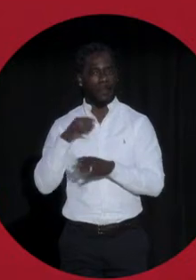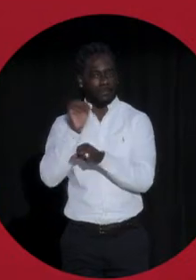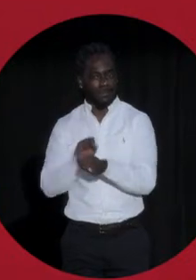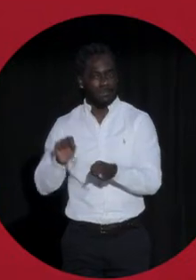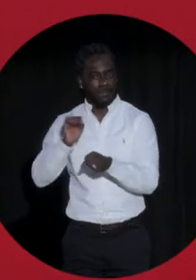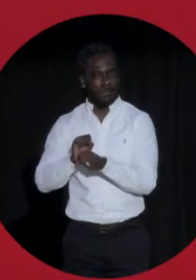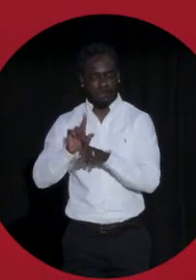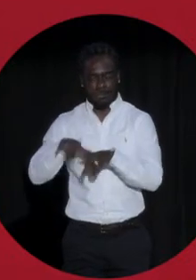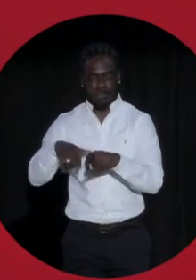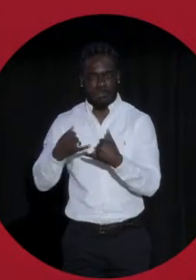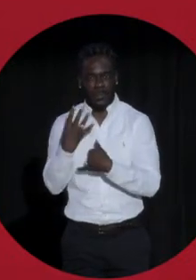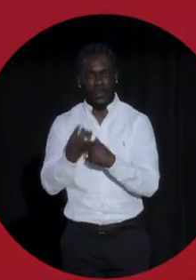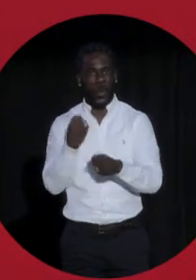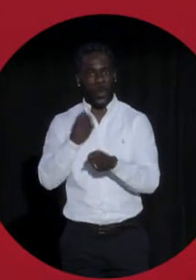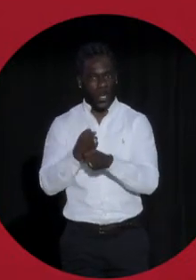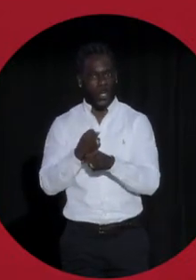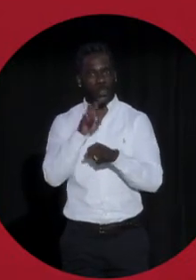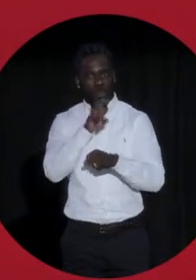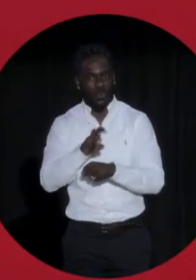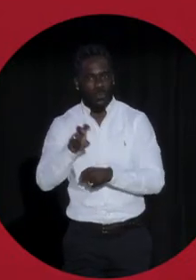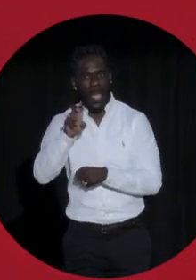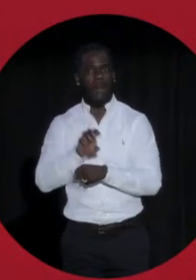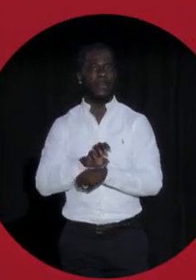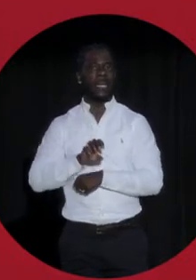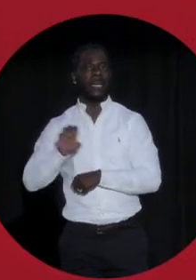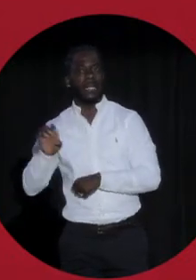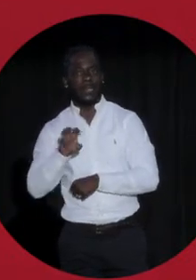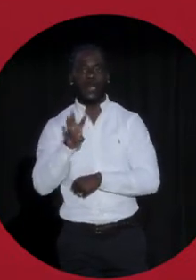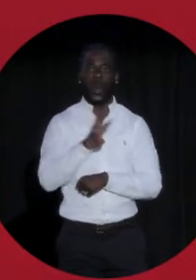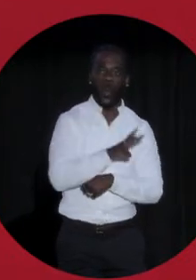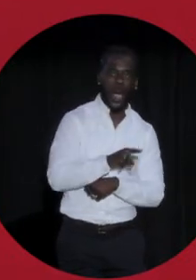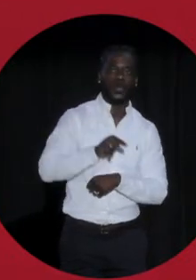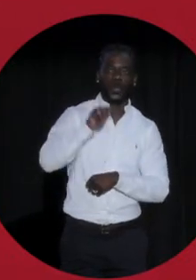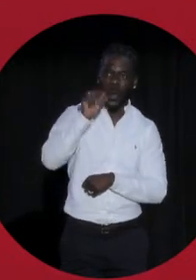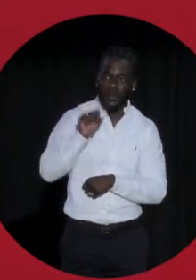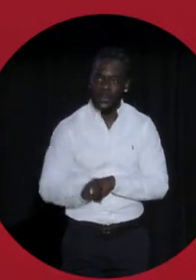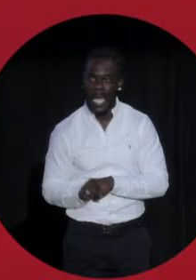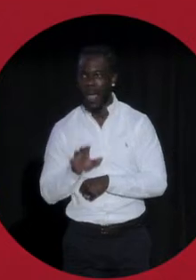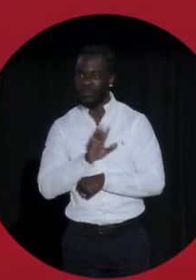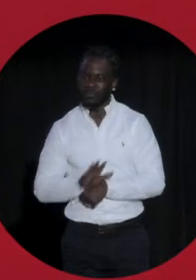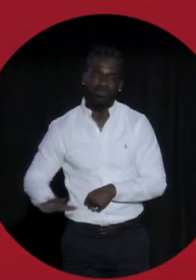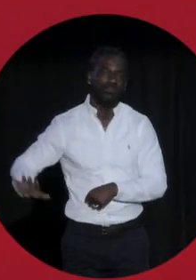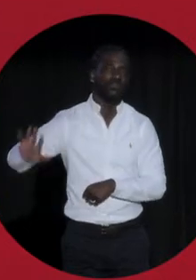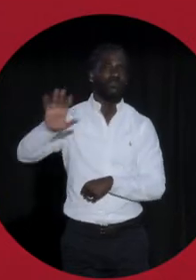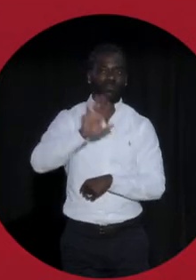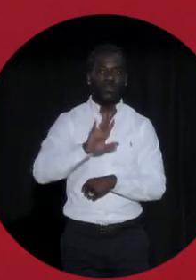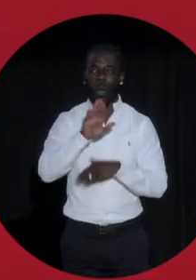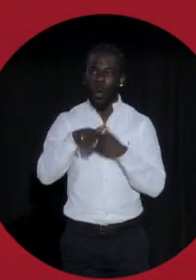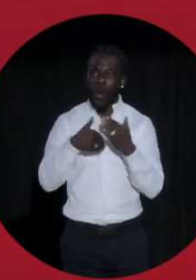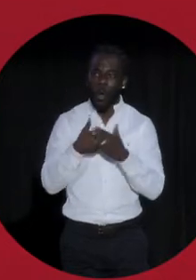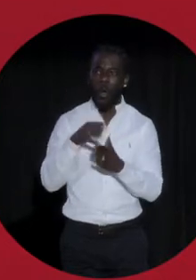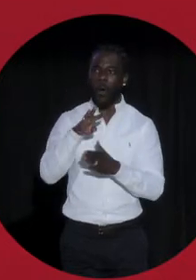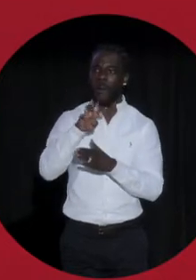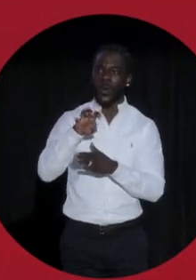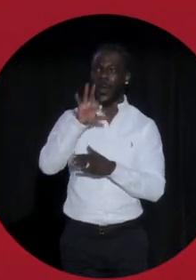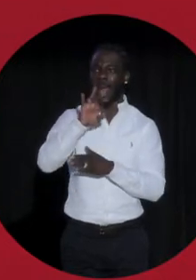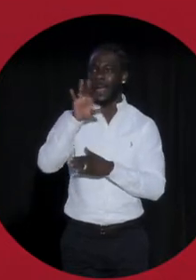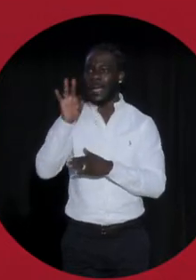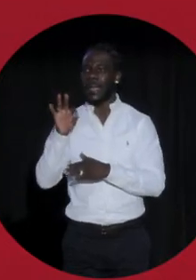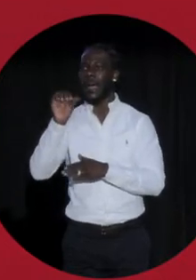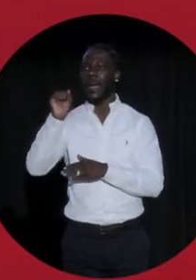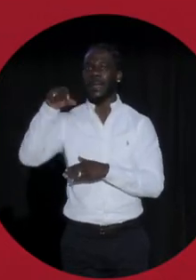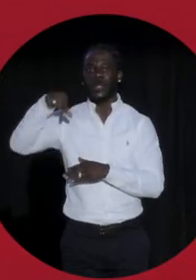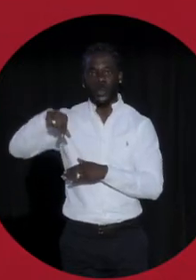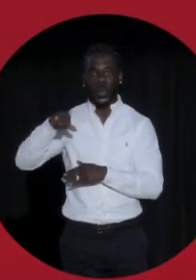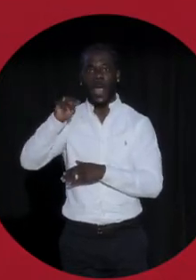4 years traveling the east, the west, the north, and the south, traveling all 499 square miles of